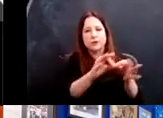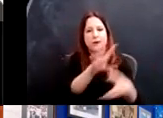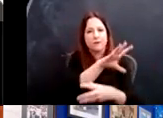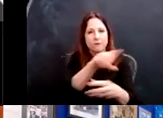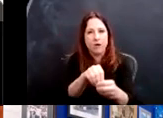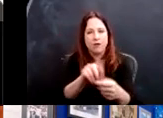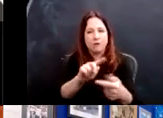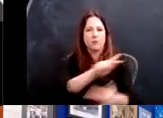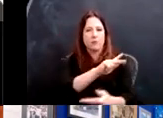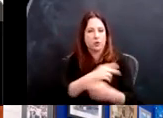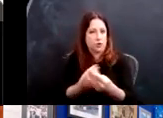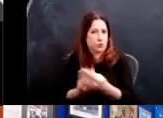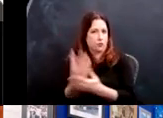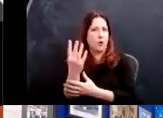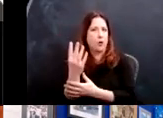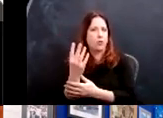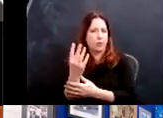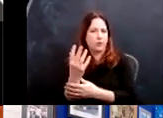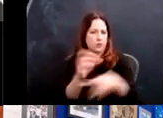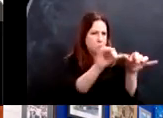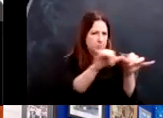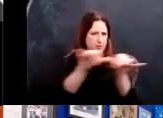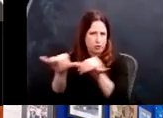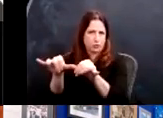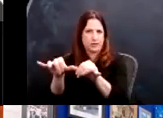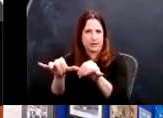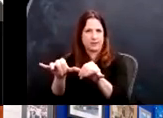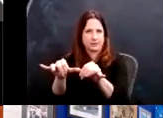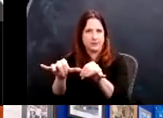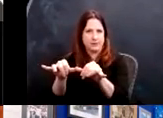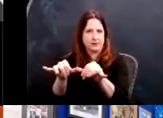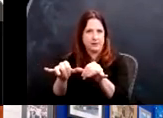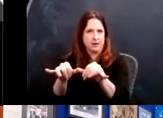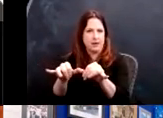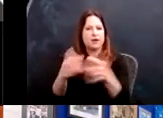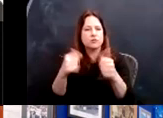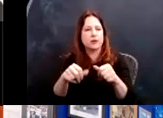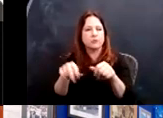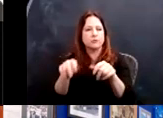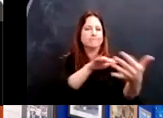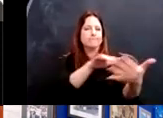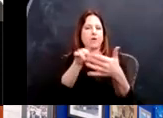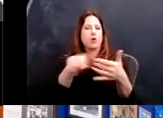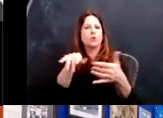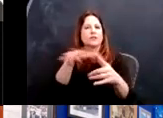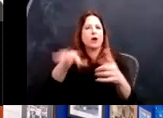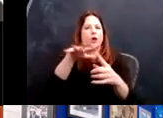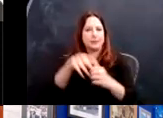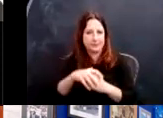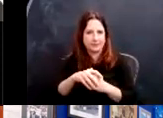growth, these kinds of things, to the extent to which those environments, those social climates support